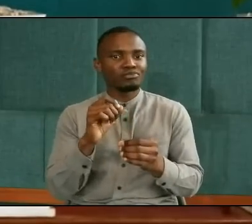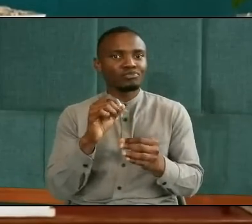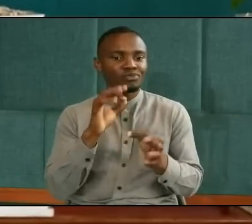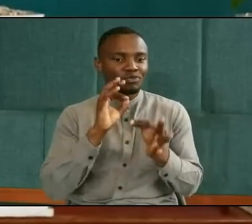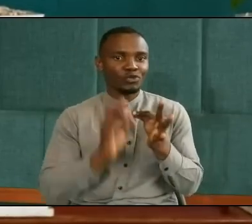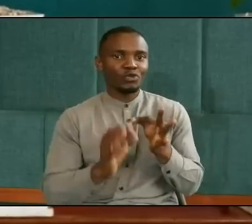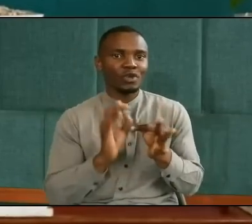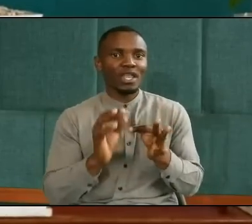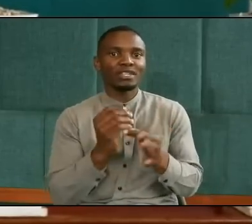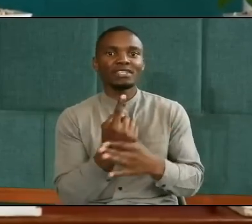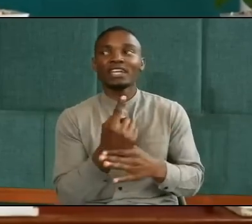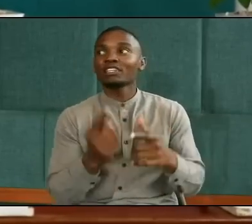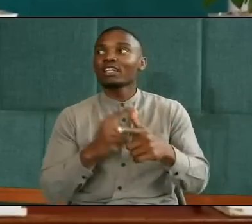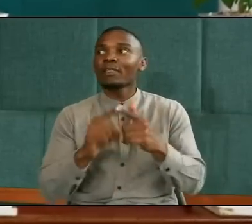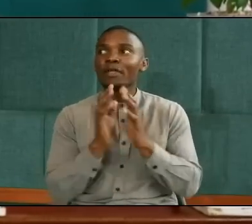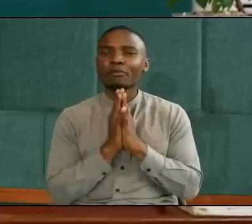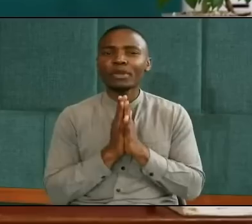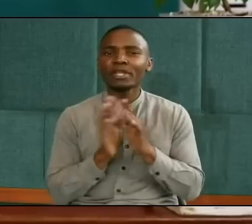pray. And